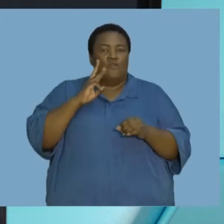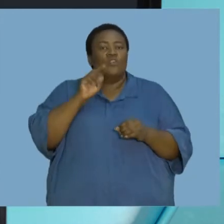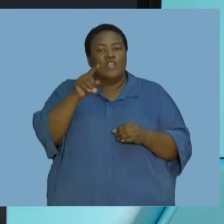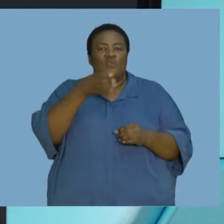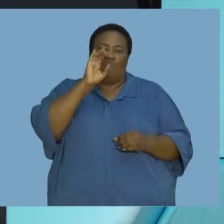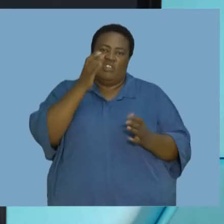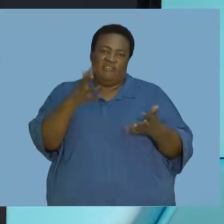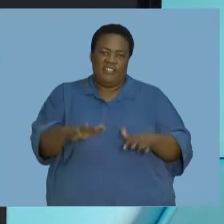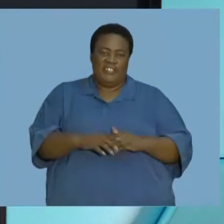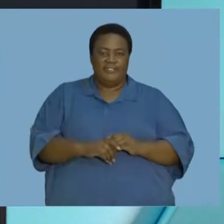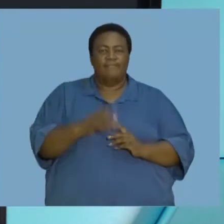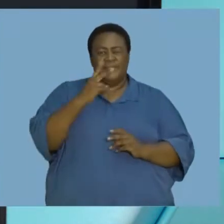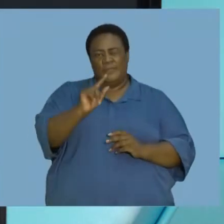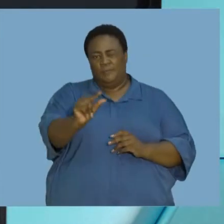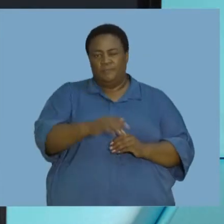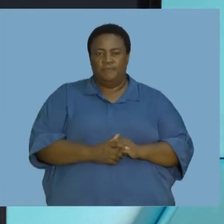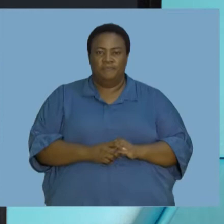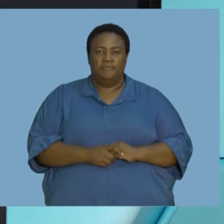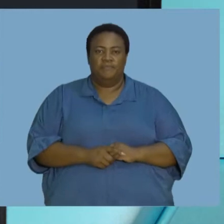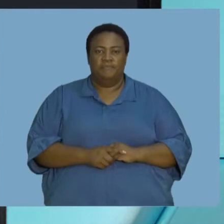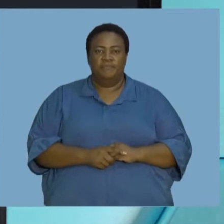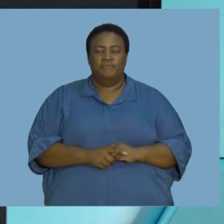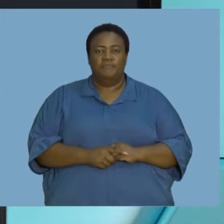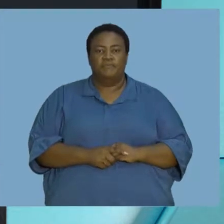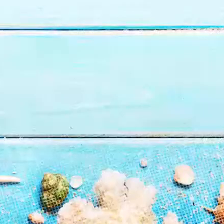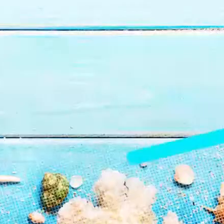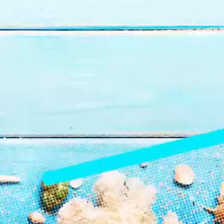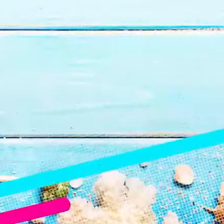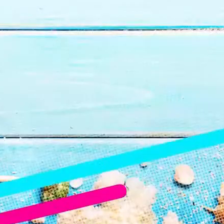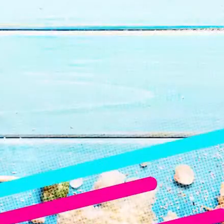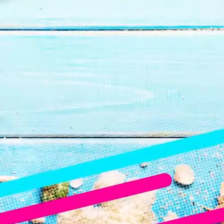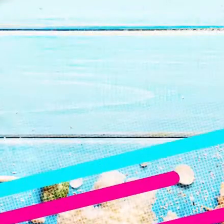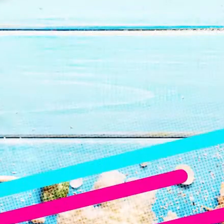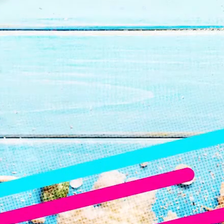talk about the quality of water that you've just had to drink. See you in a bit.